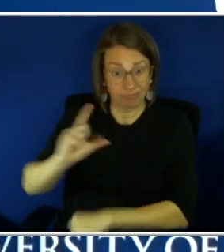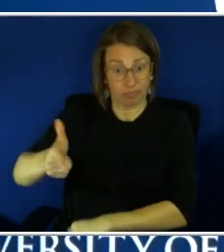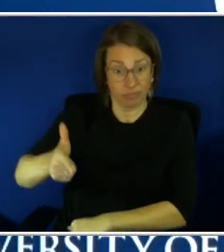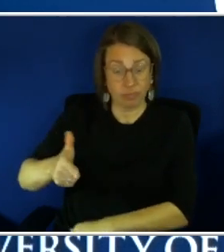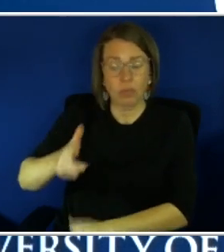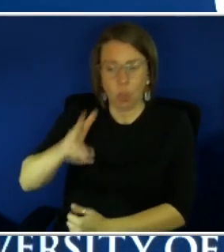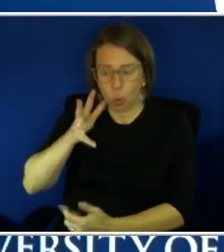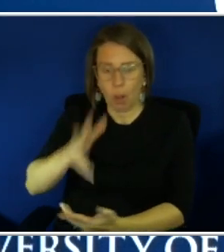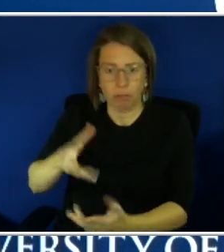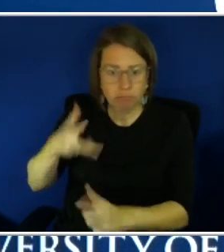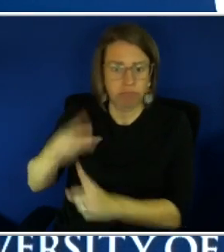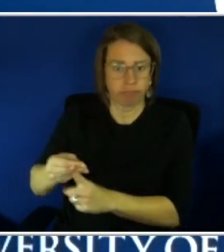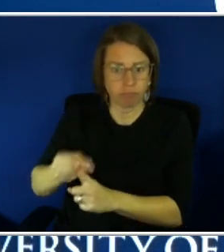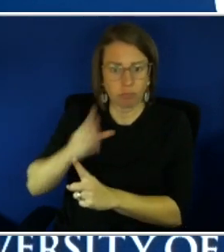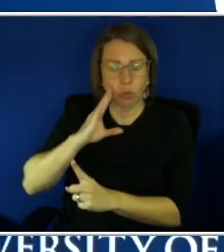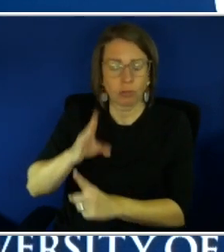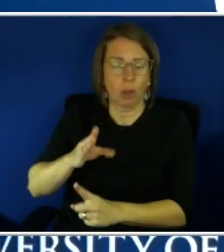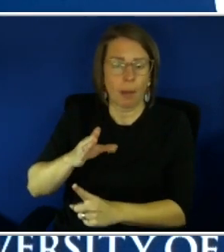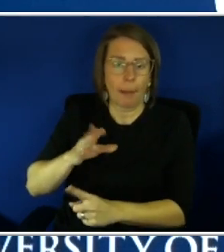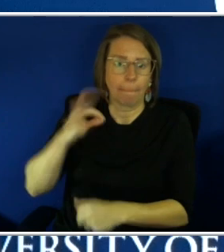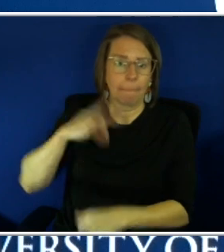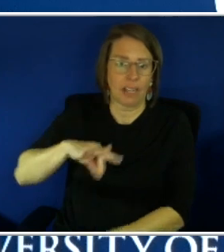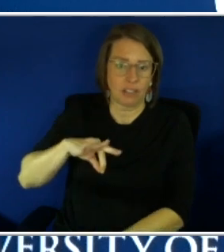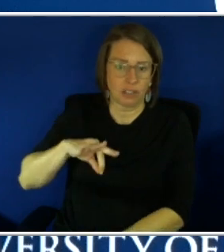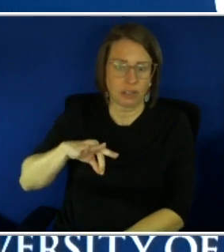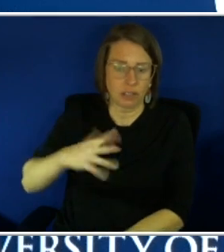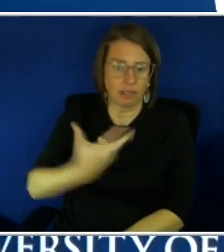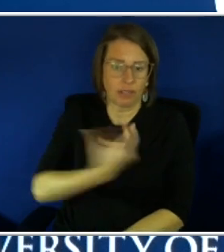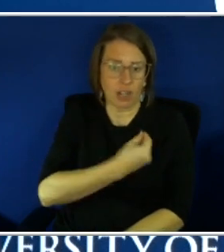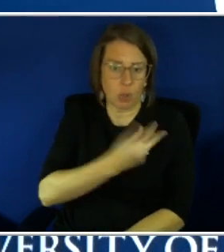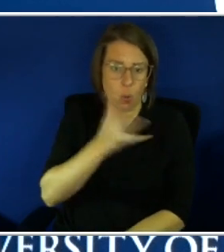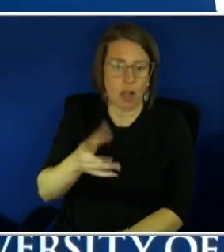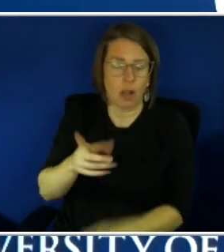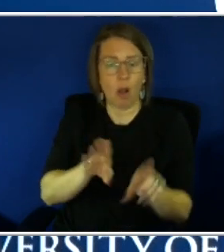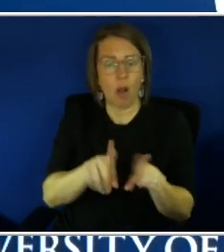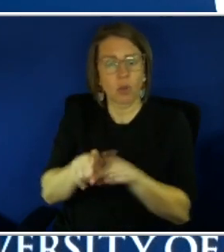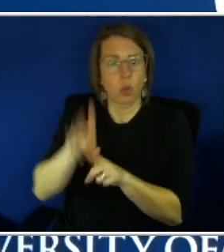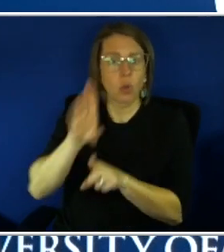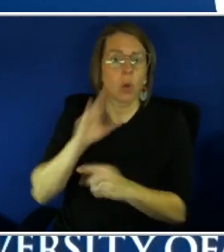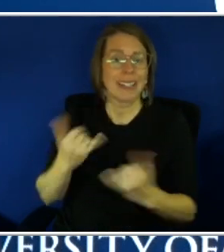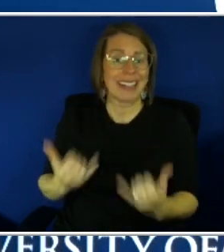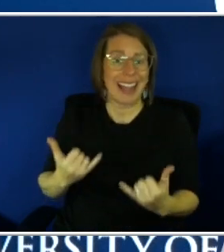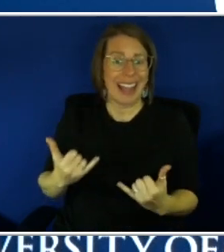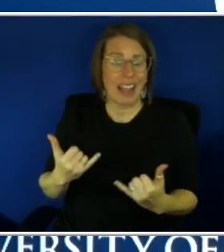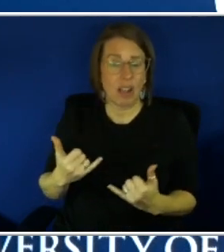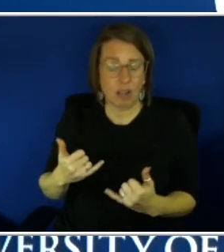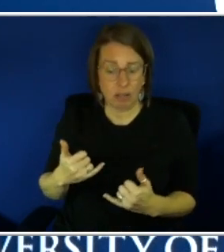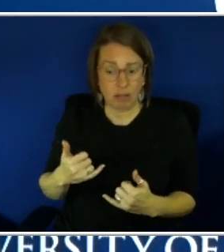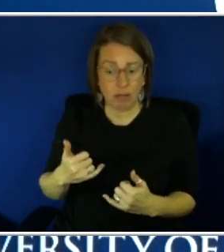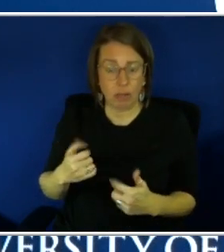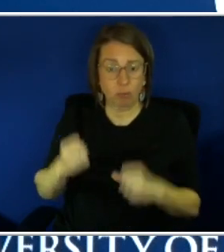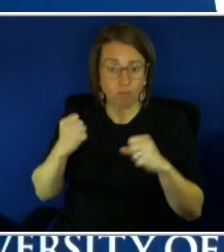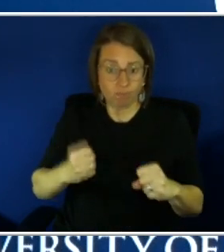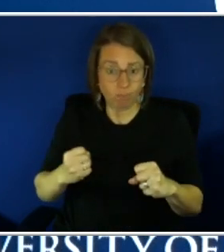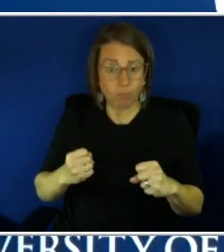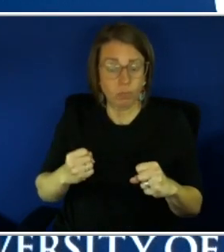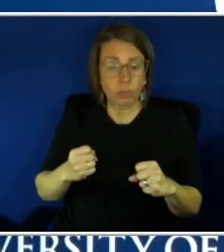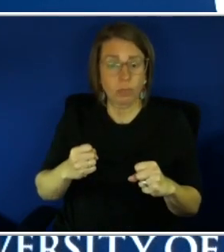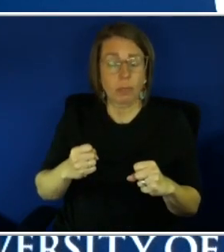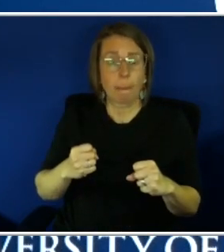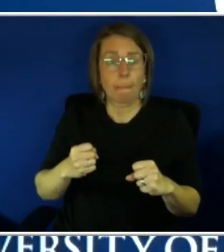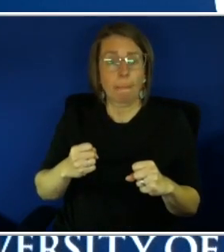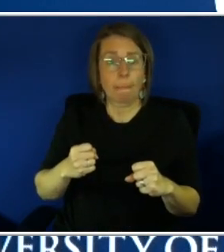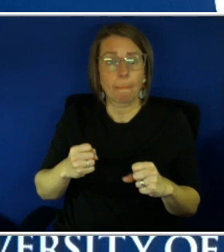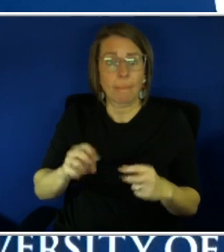it to them. We know the benefits of vaccination, and we also know now there is a dominant or a couple dominant circulating